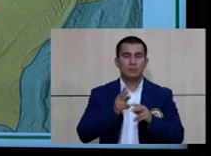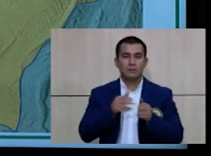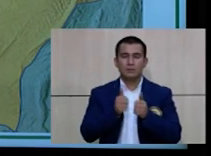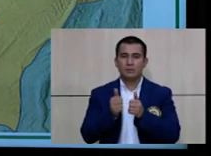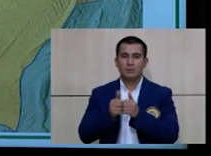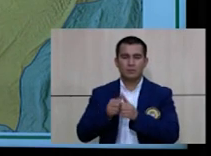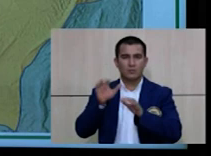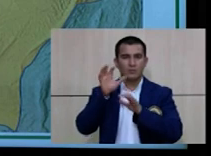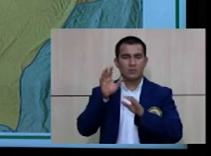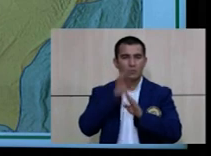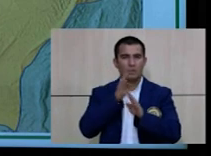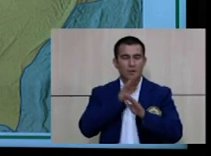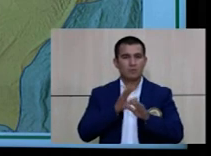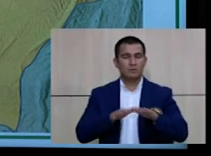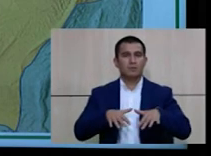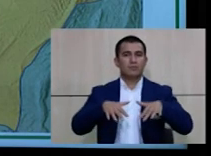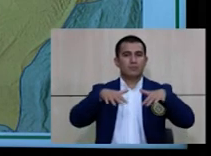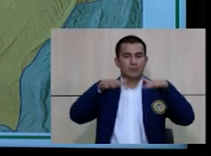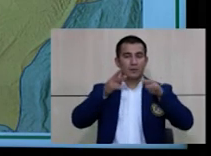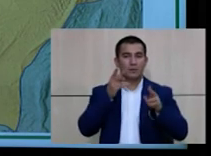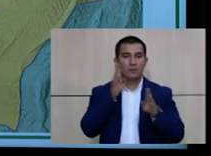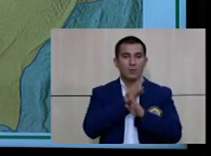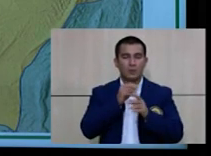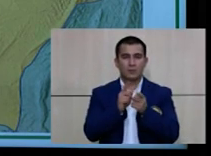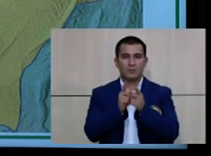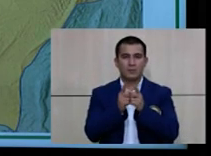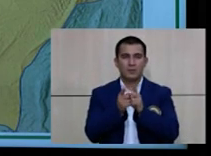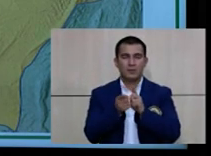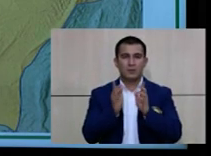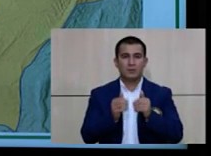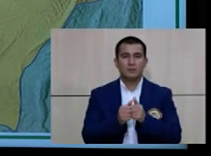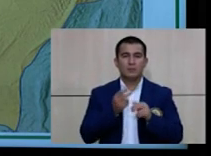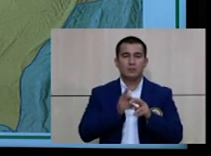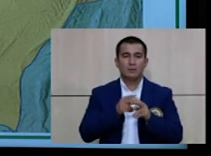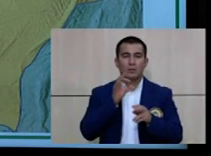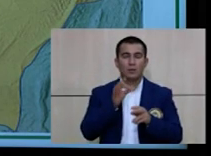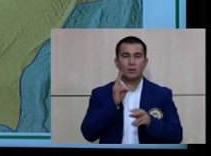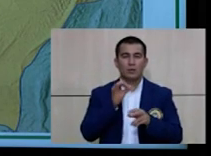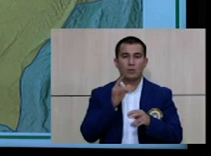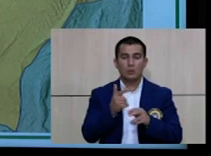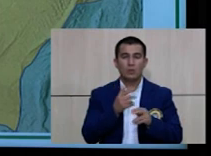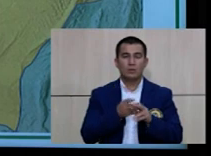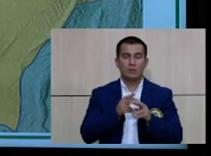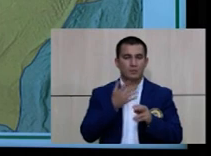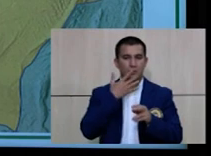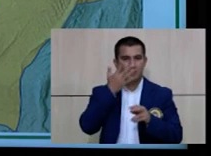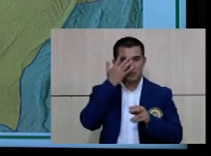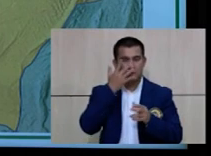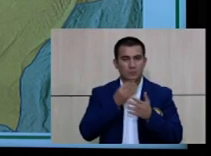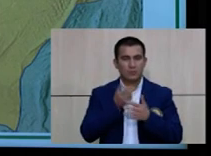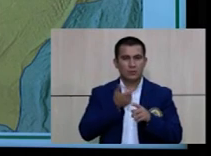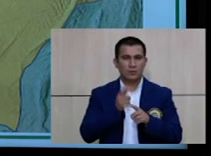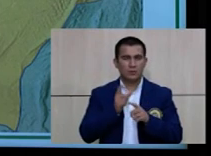tog'larga ko'tarilgan sari iqlim o'zgaradi. Okrugning tekislik qismida yoz,